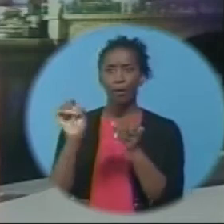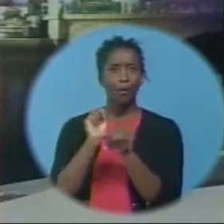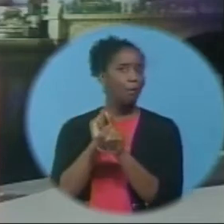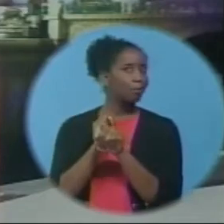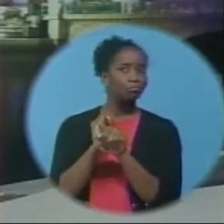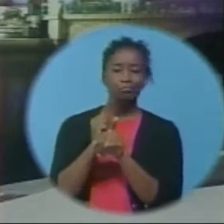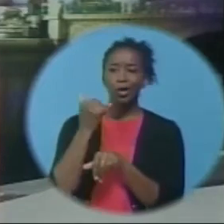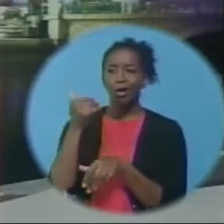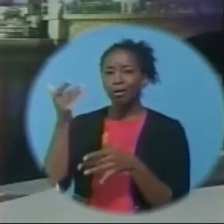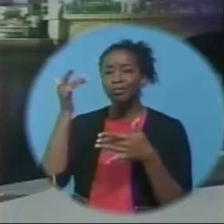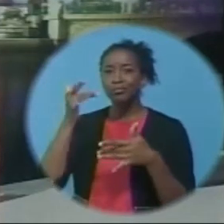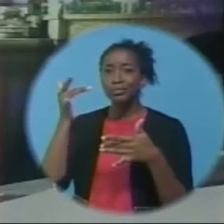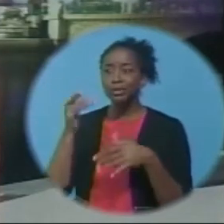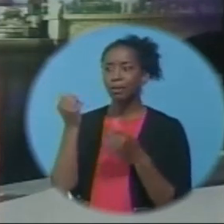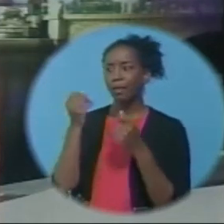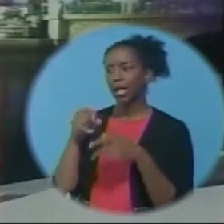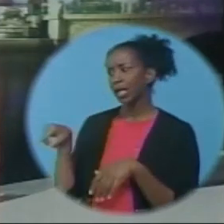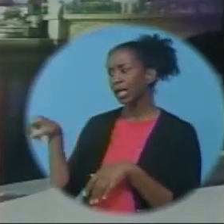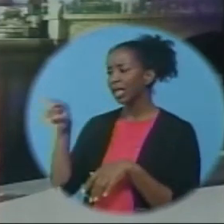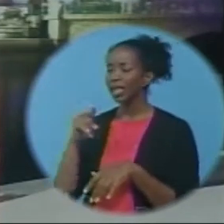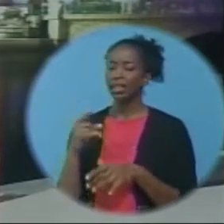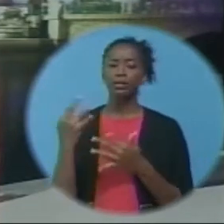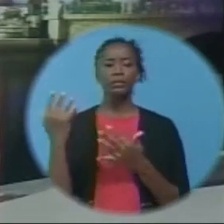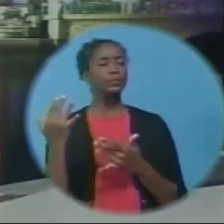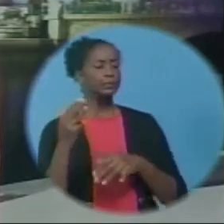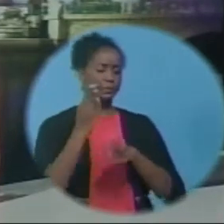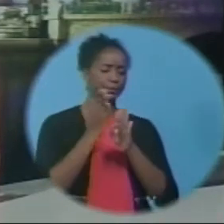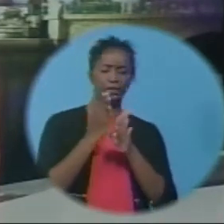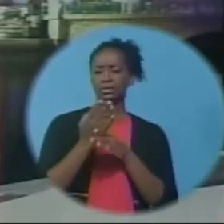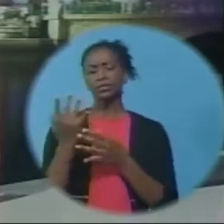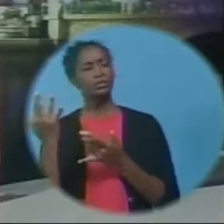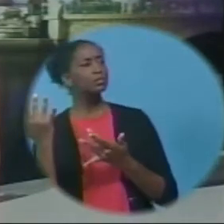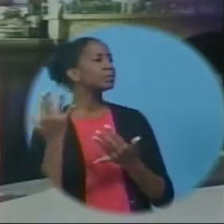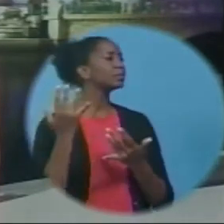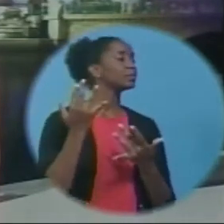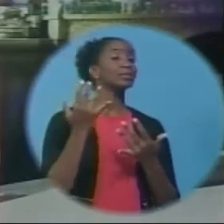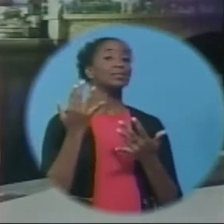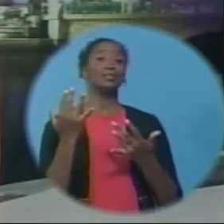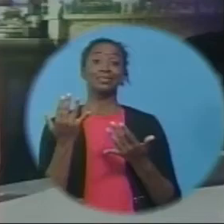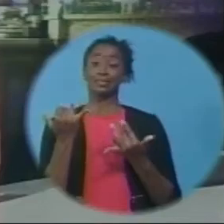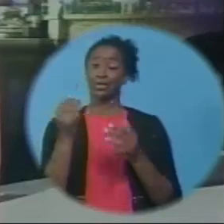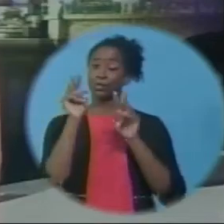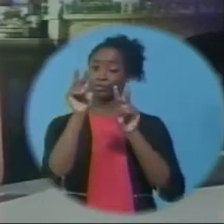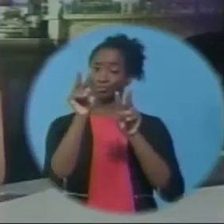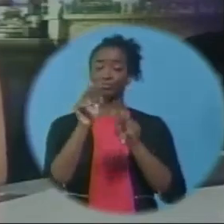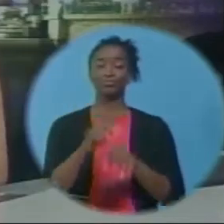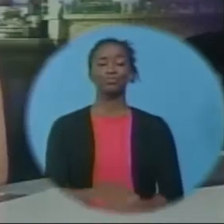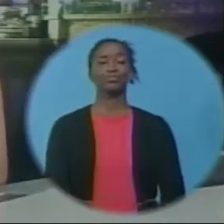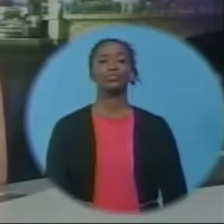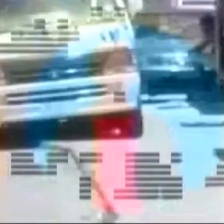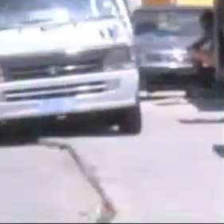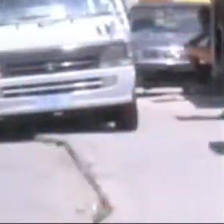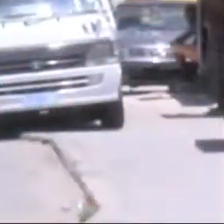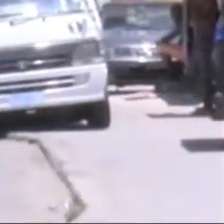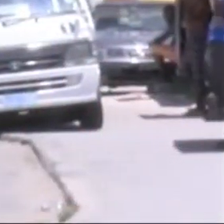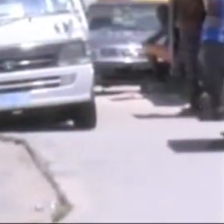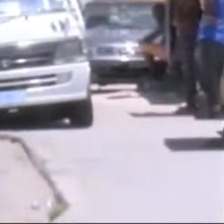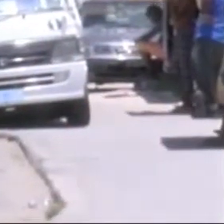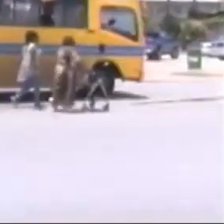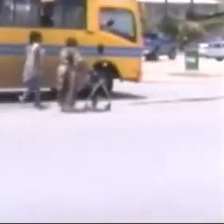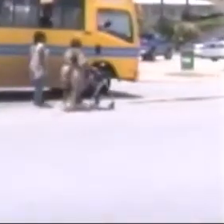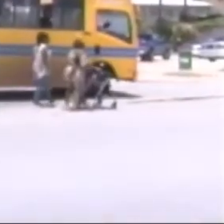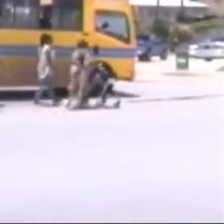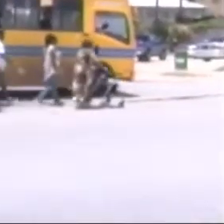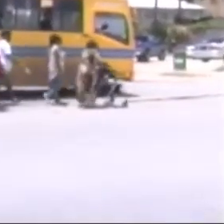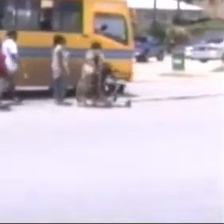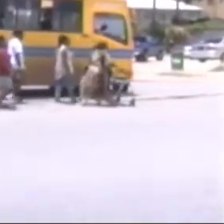many commuters stranded or experiencing delays. Rianne Phillips tells us more. Private service vehicles such as